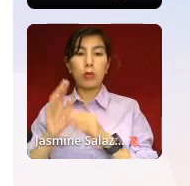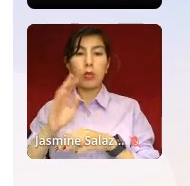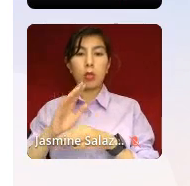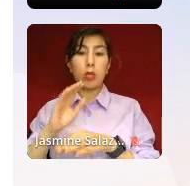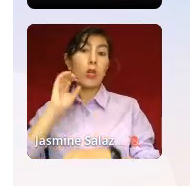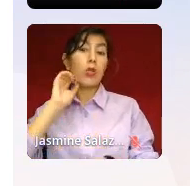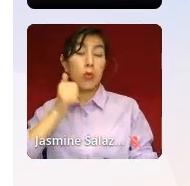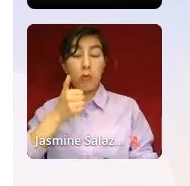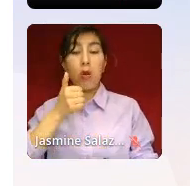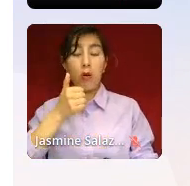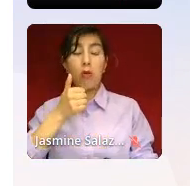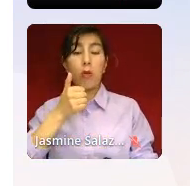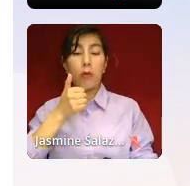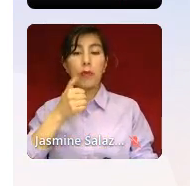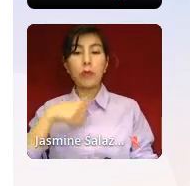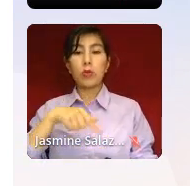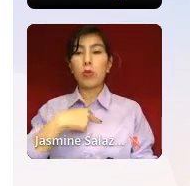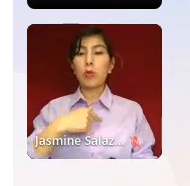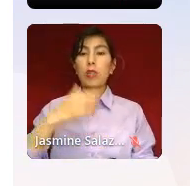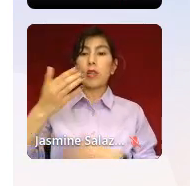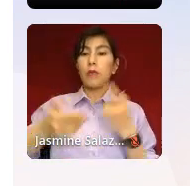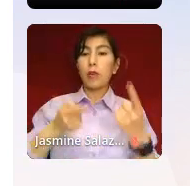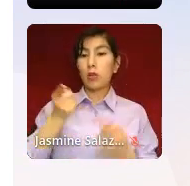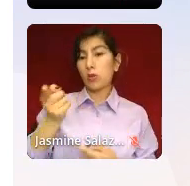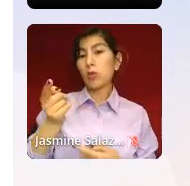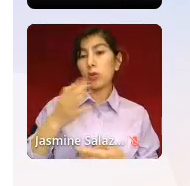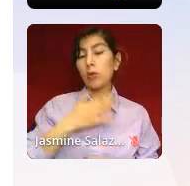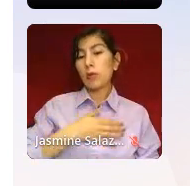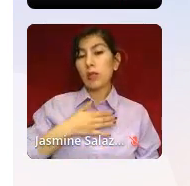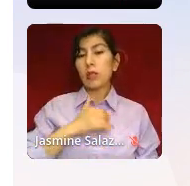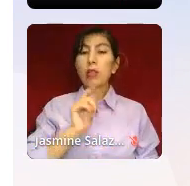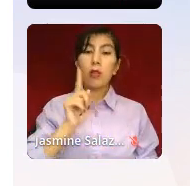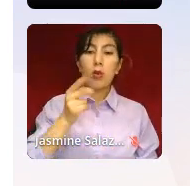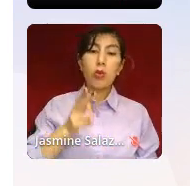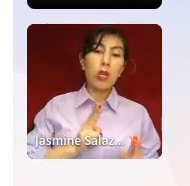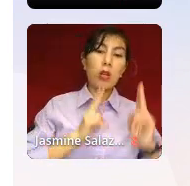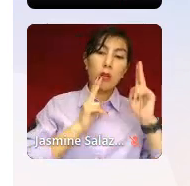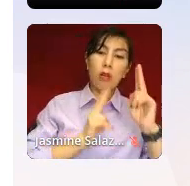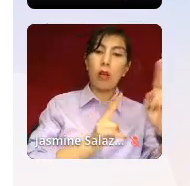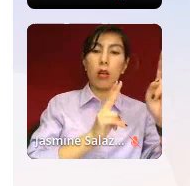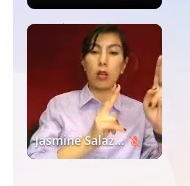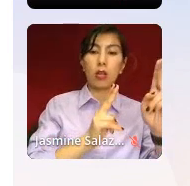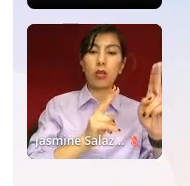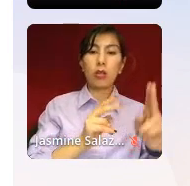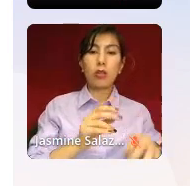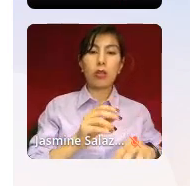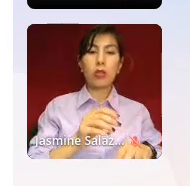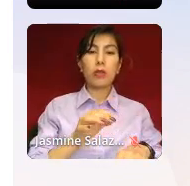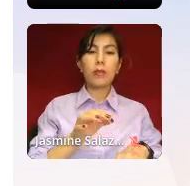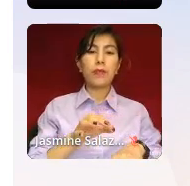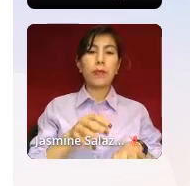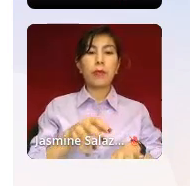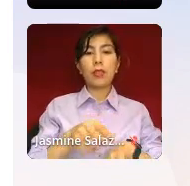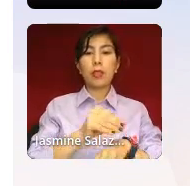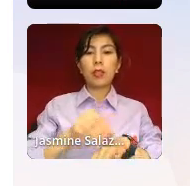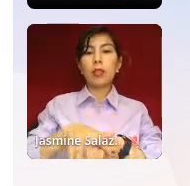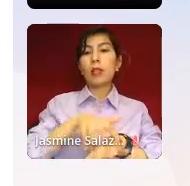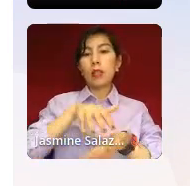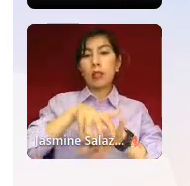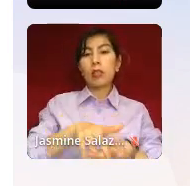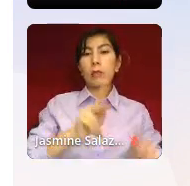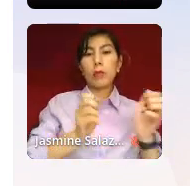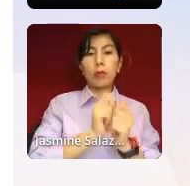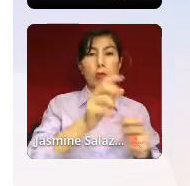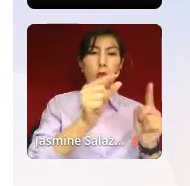tomorrow. So we invite you to please not only honor Indigenous people with your words, but also with